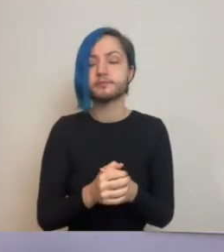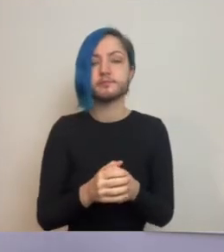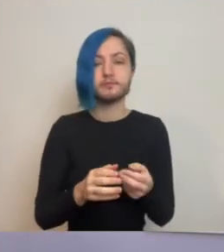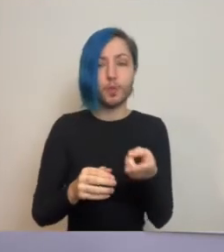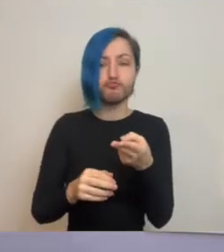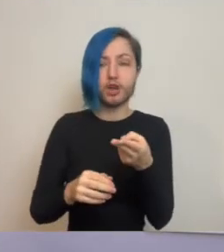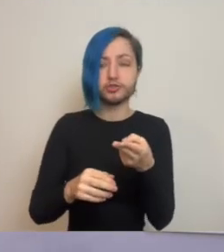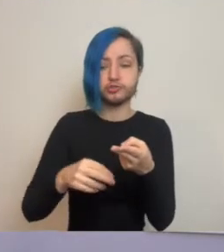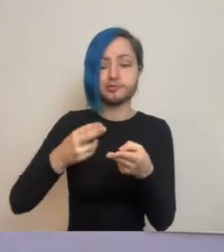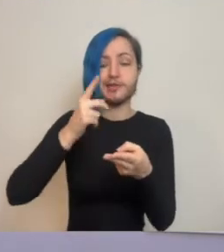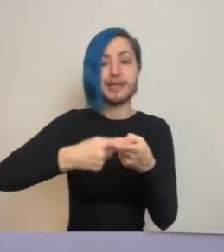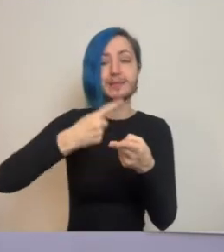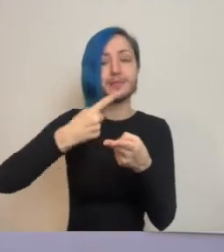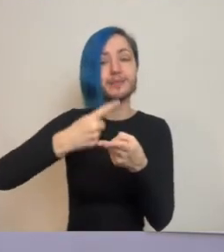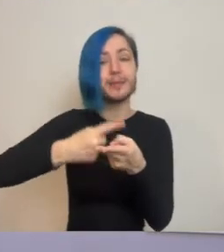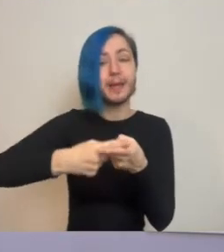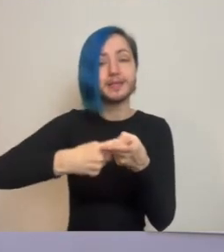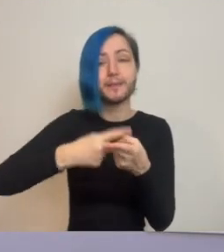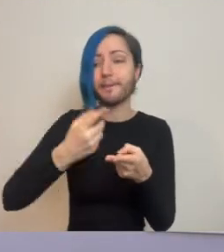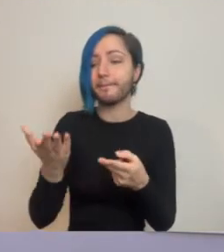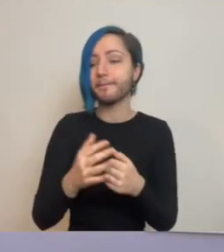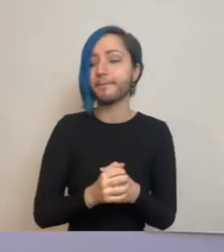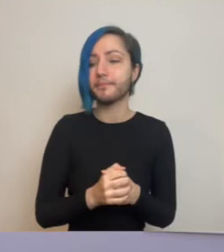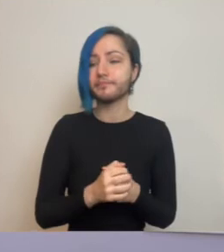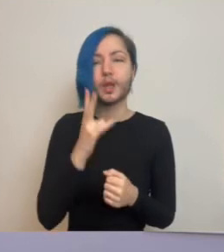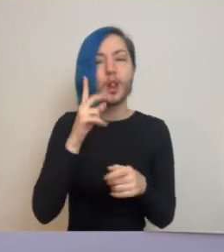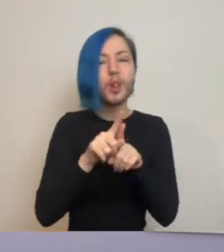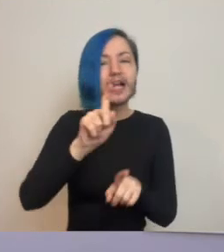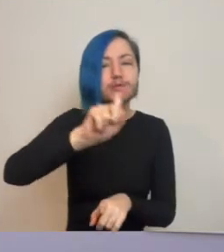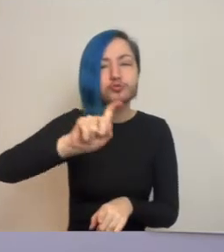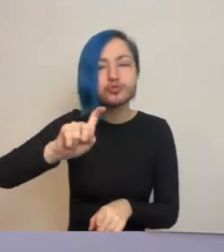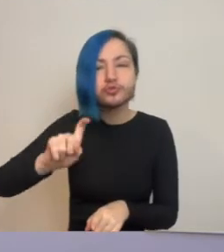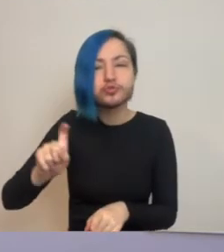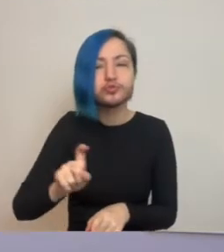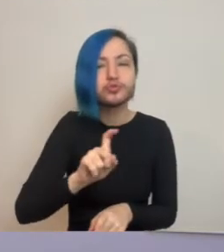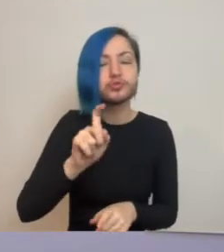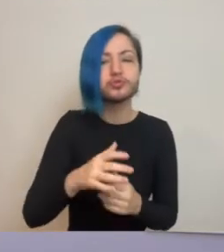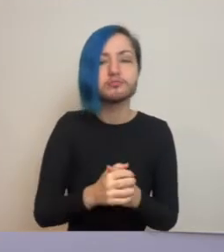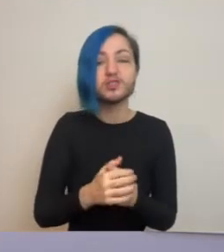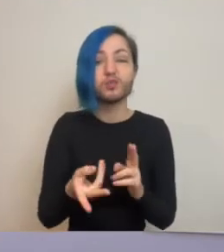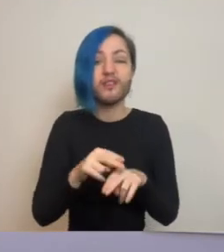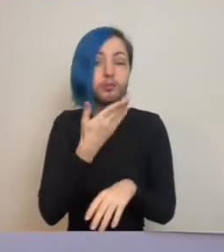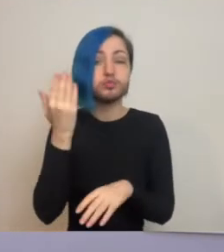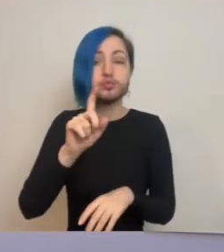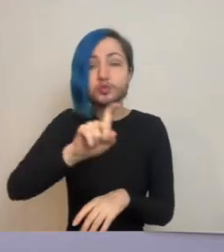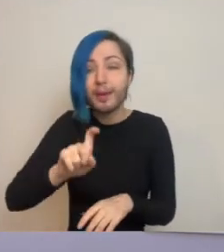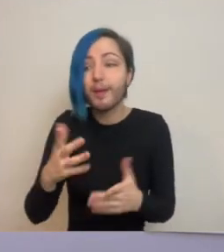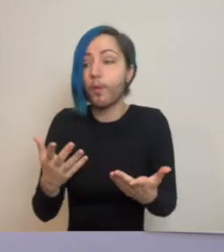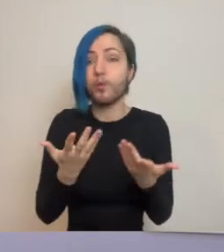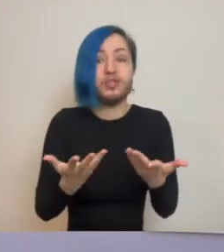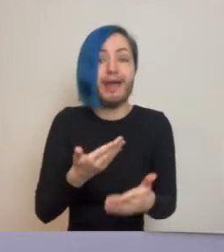it, then you get something that looks a little bit like spray paint. So if you don't have spray paint at home or where you're making your work